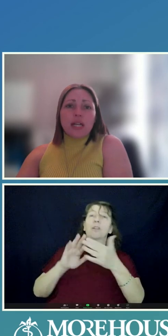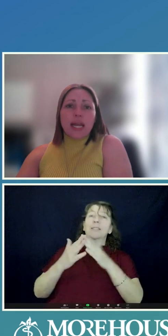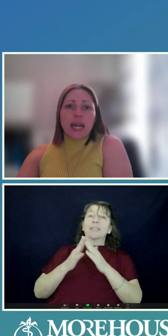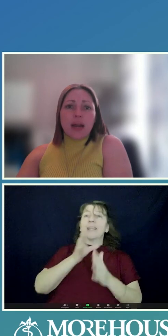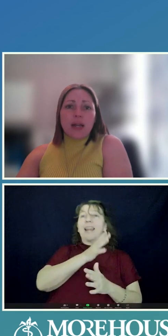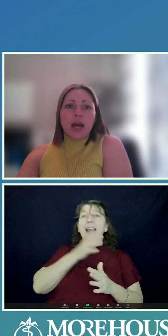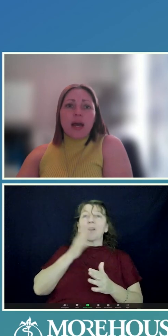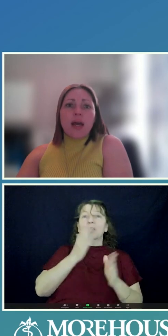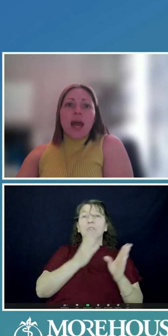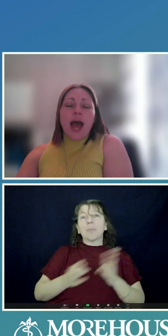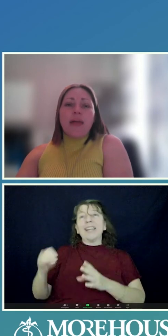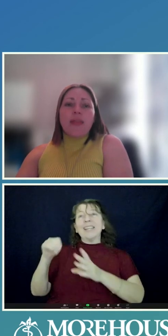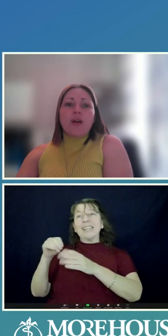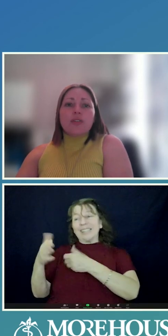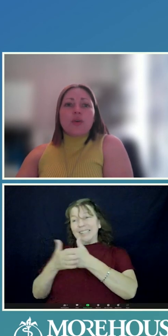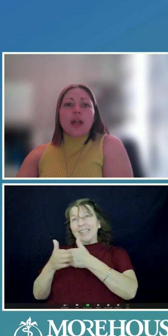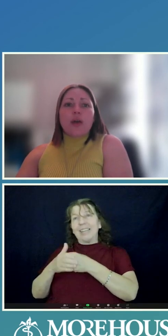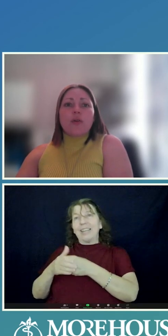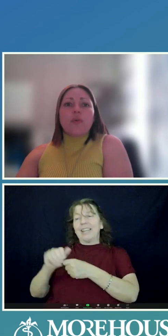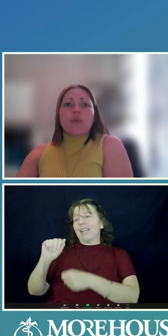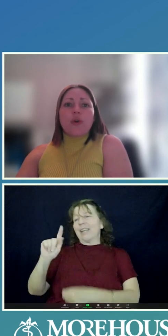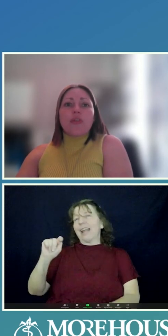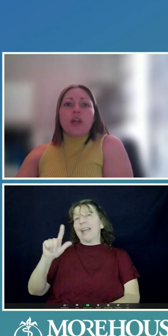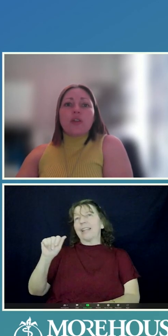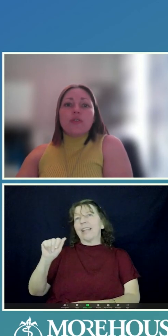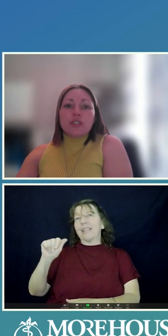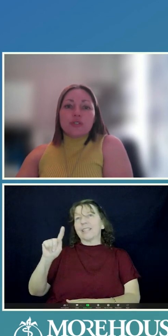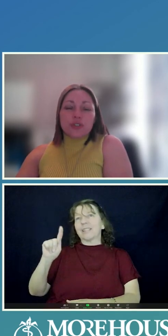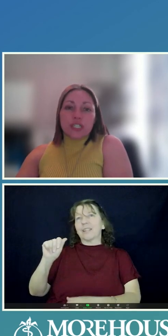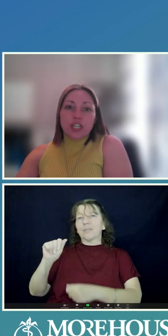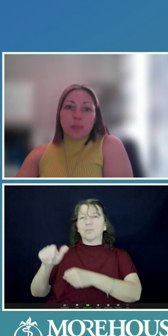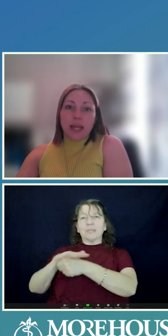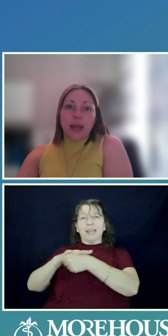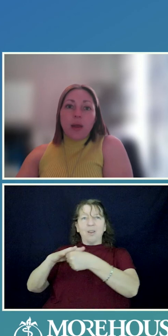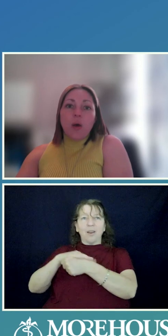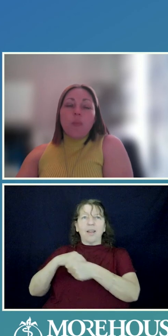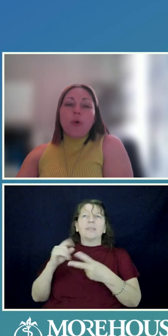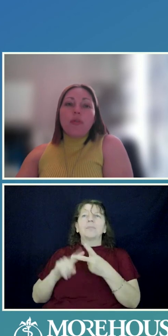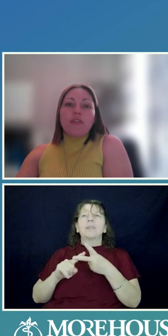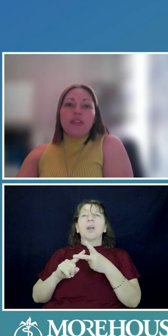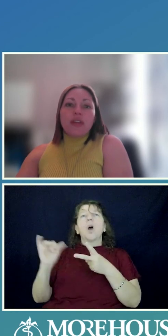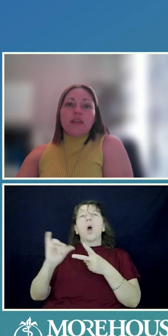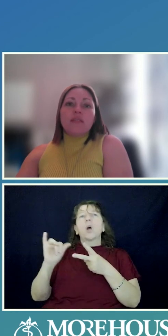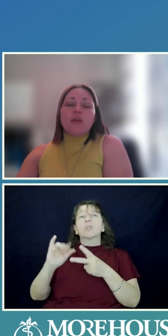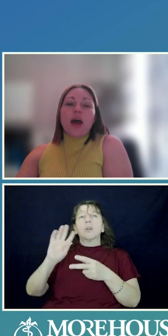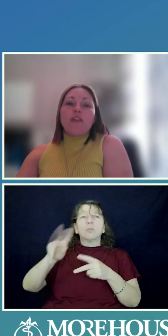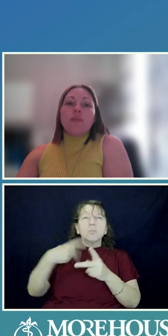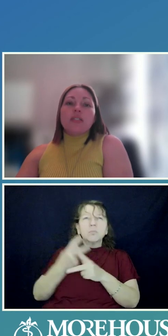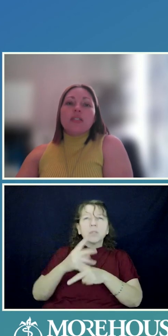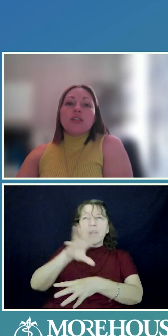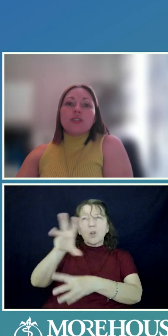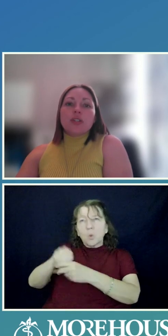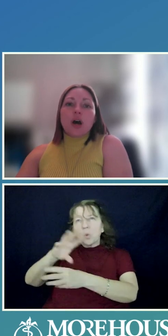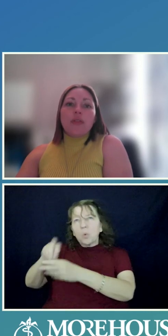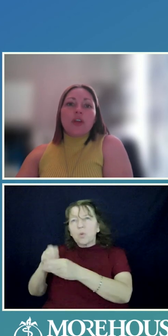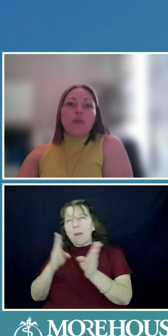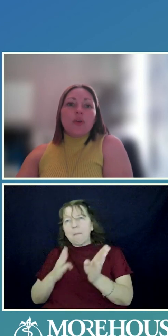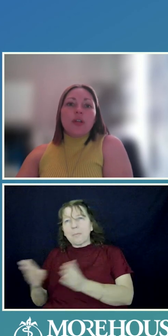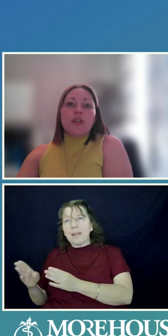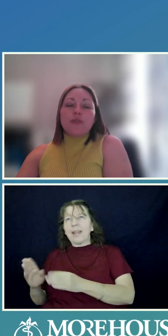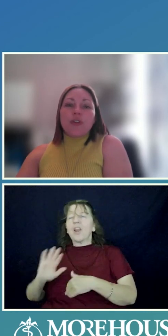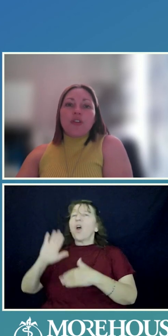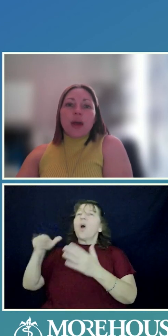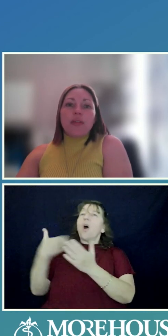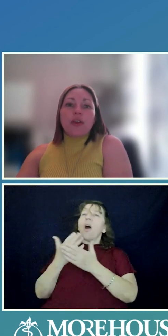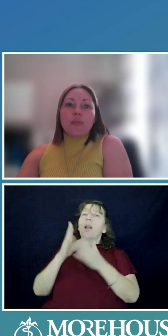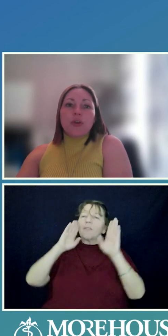Metro Atlanta area, and then also an equitable growth and inclusion strategic plan. Both of these have been centered on the